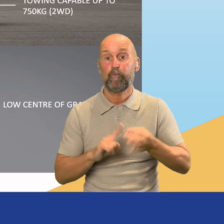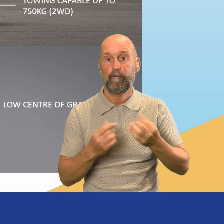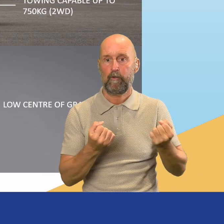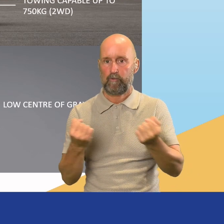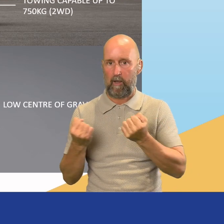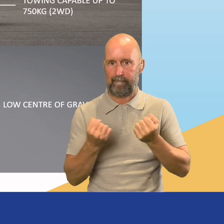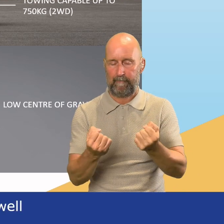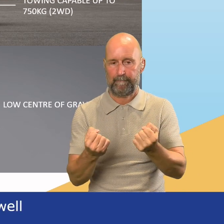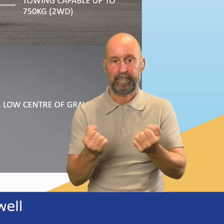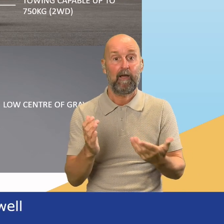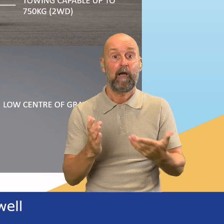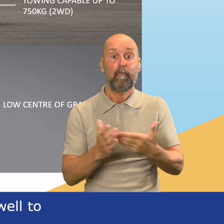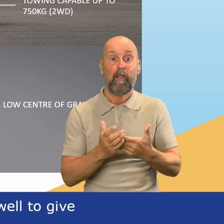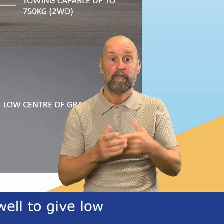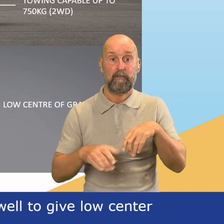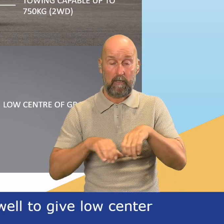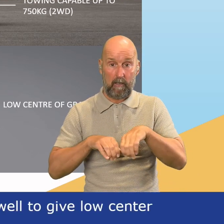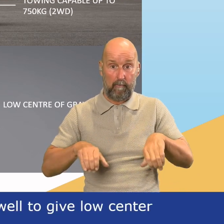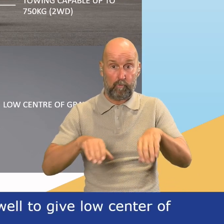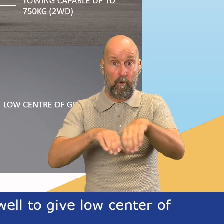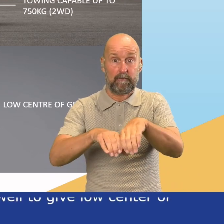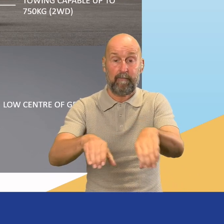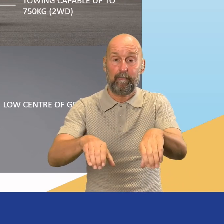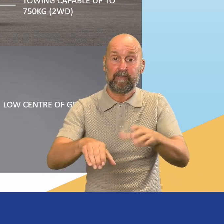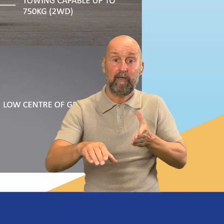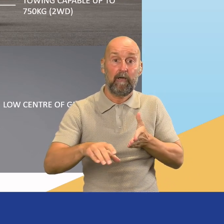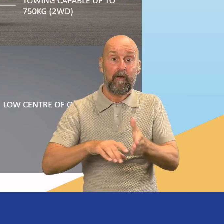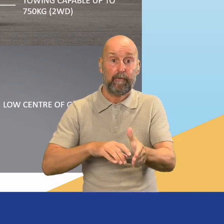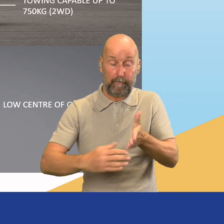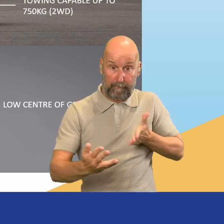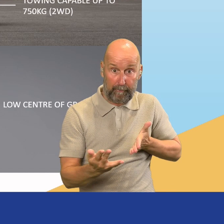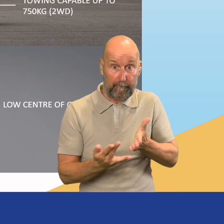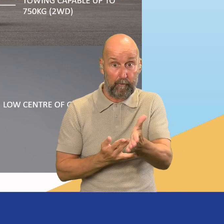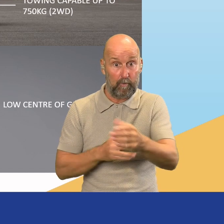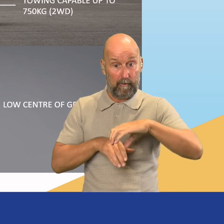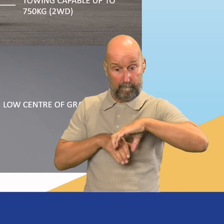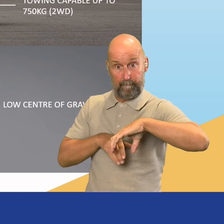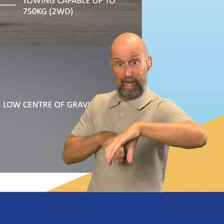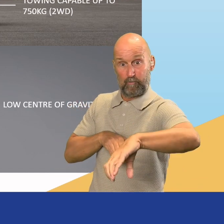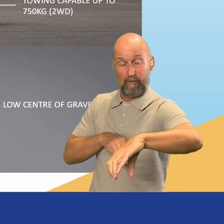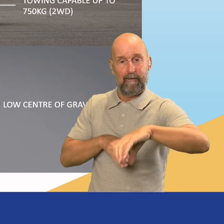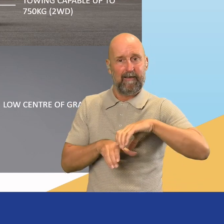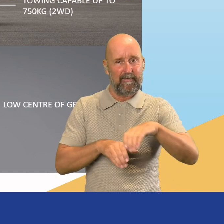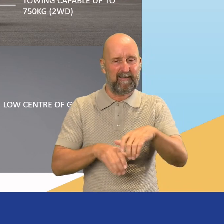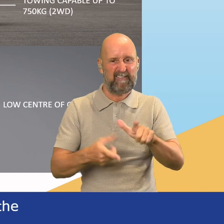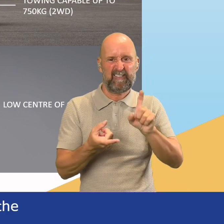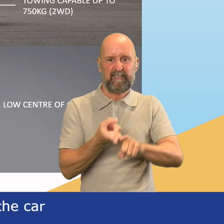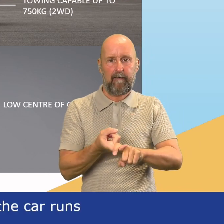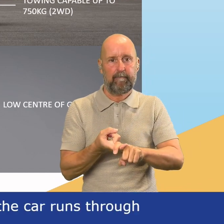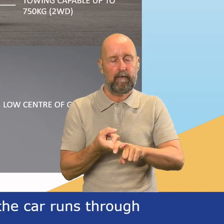also run the cross members. The spine of the car runs through the battery casing, and that makes it incredibly stiff. So